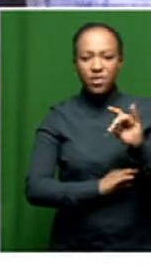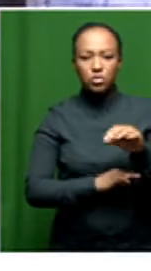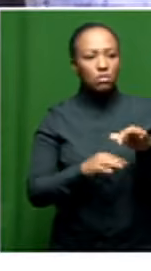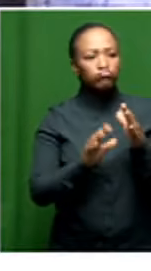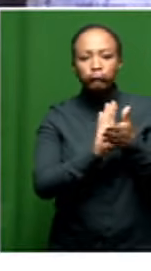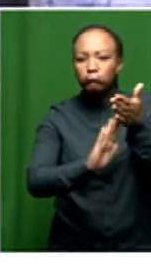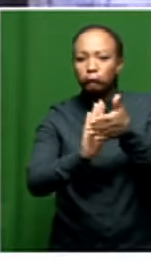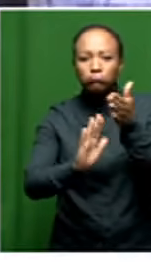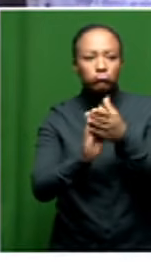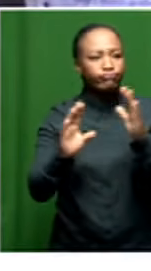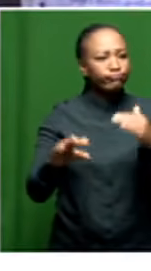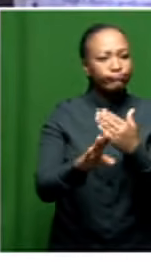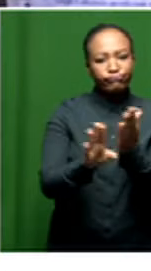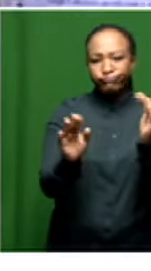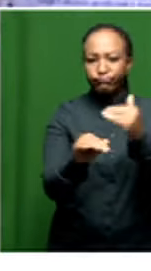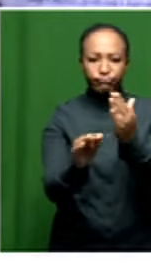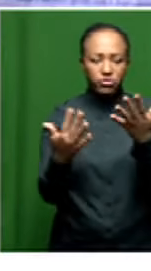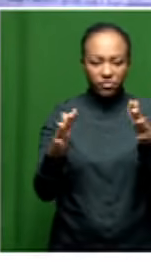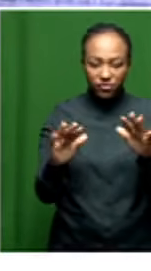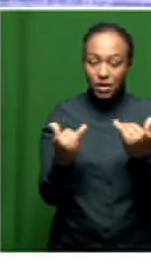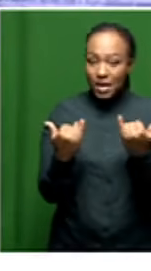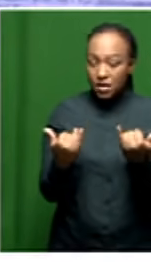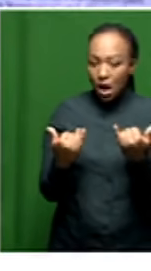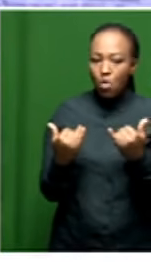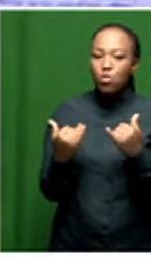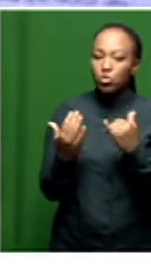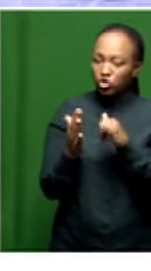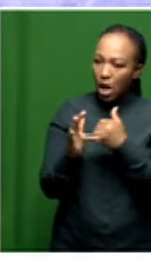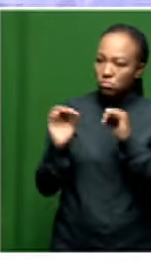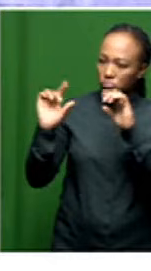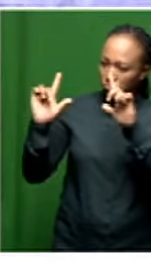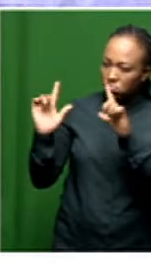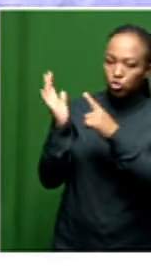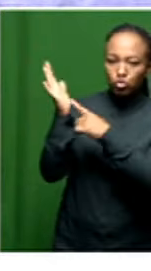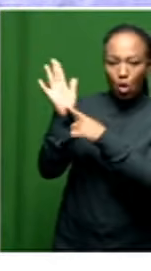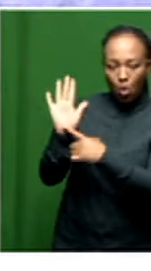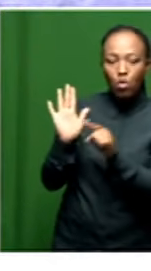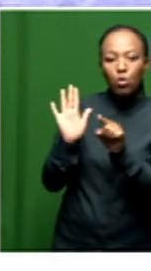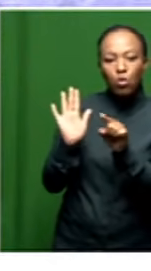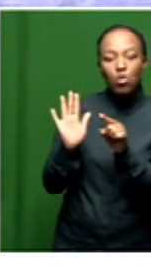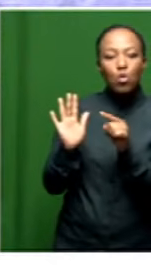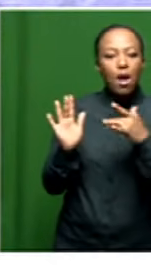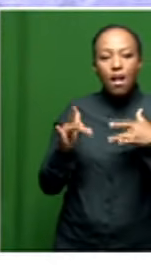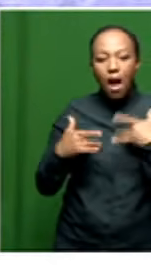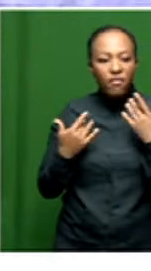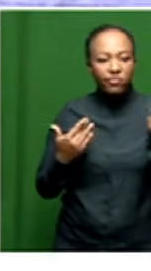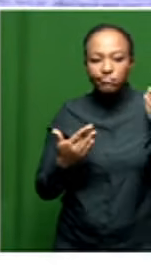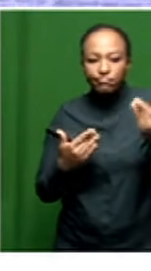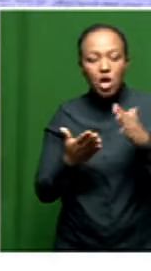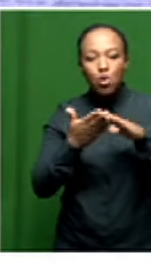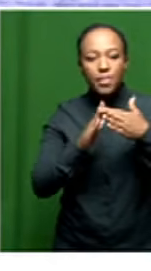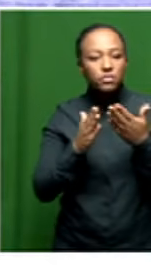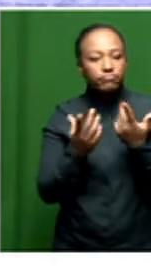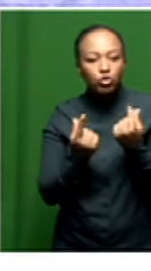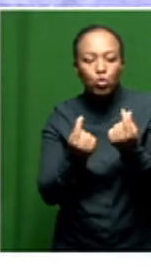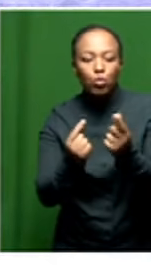activities moving. And this is really just a great snapshot of what we're dealing with when it comes to the different communities here